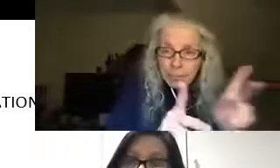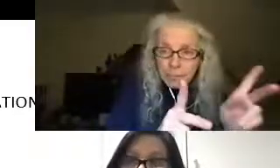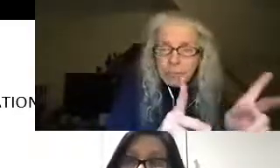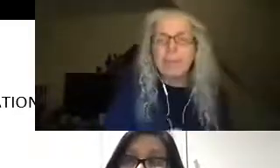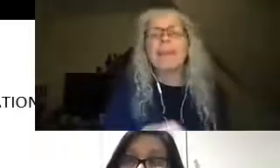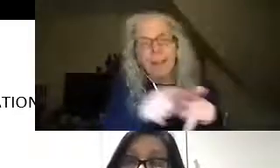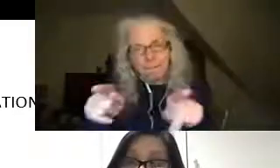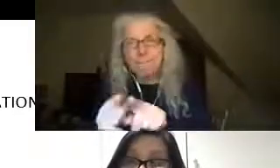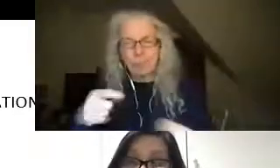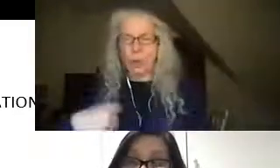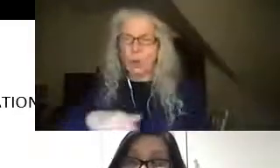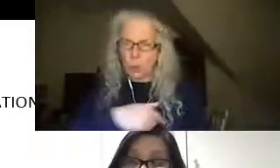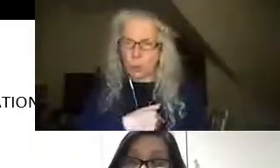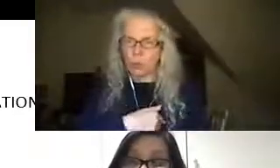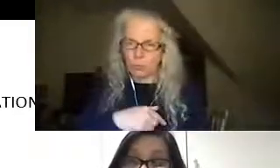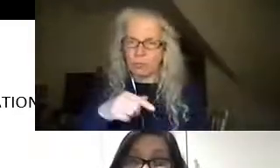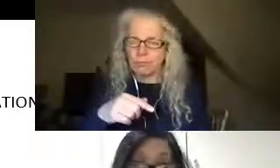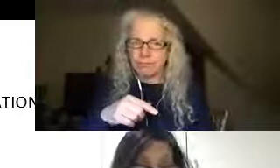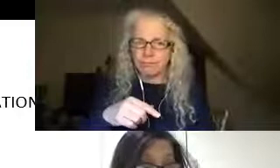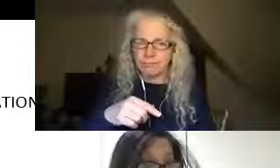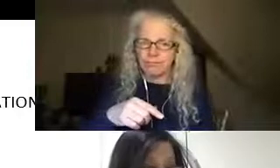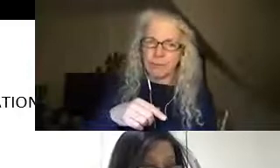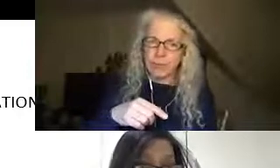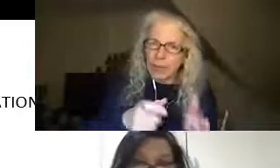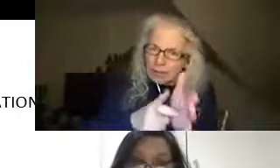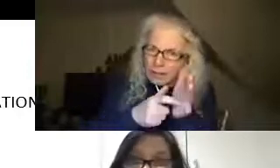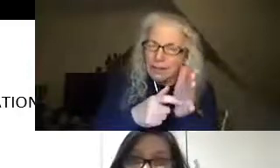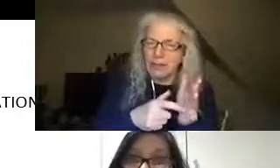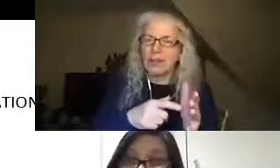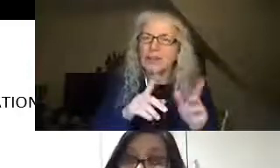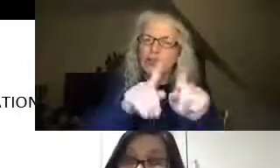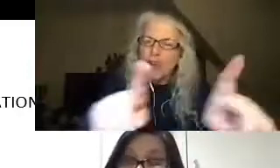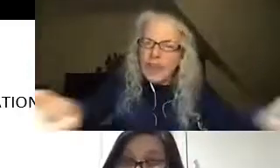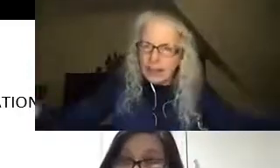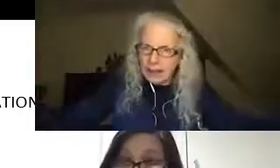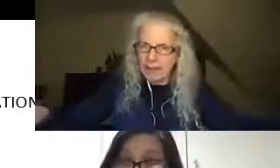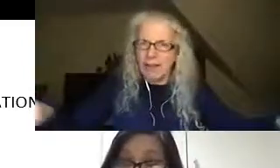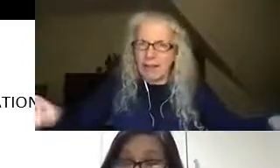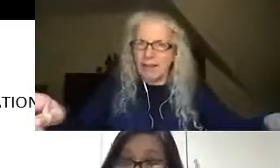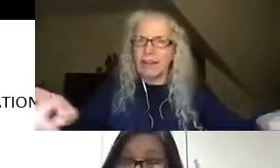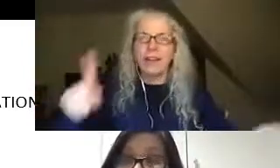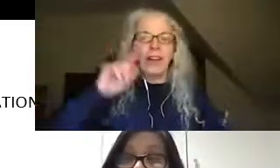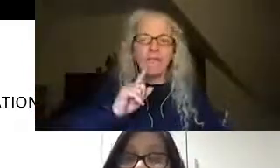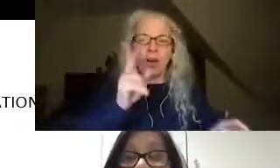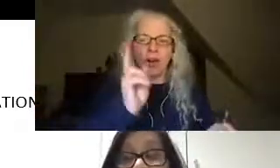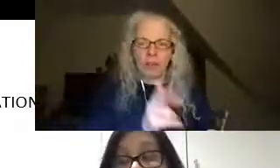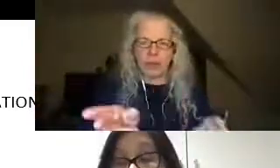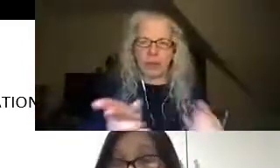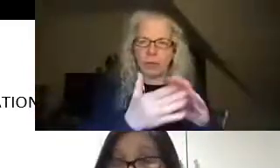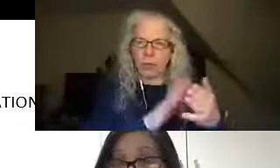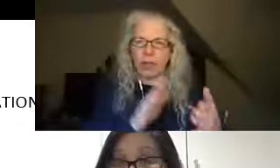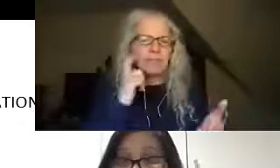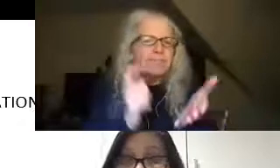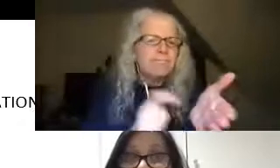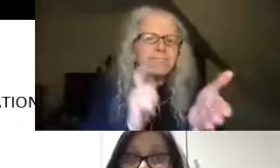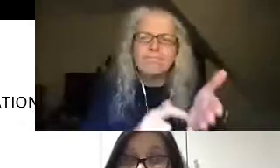are required to develop and disseminate a survey to the deaf and hard of hearing community to identify health